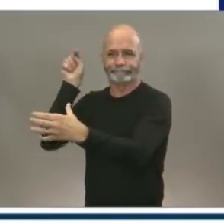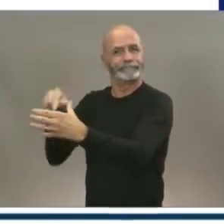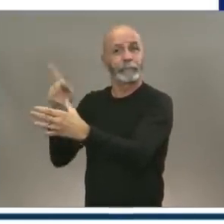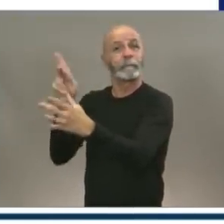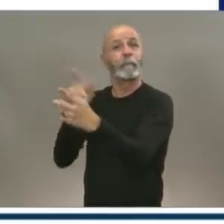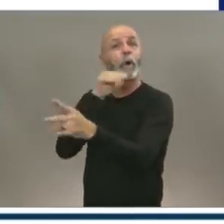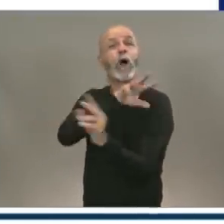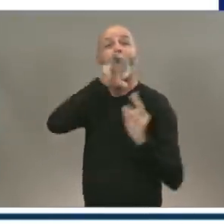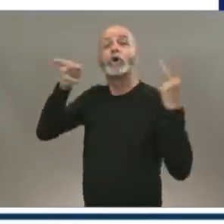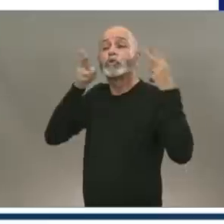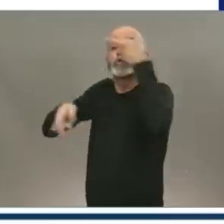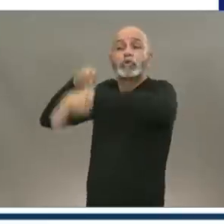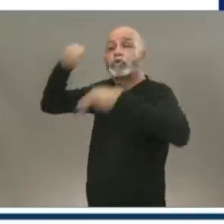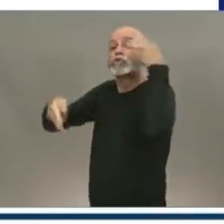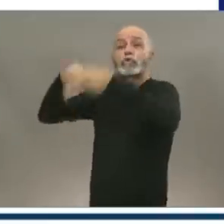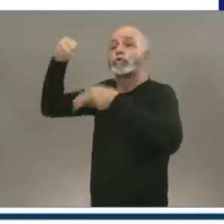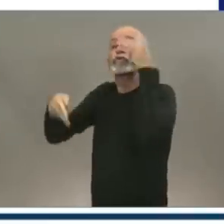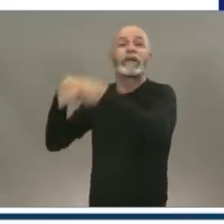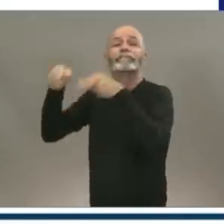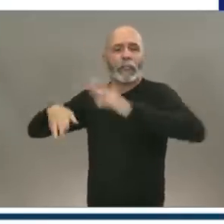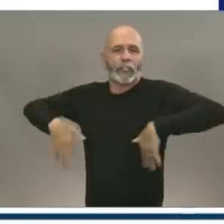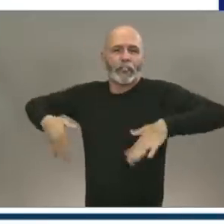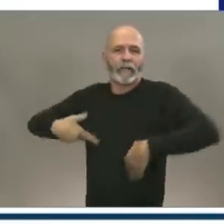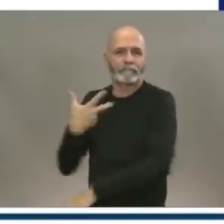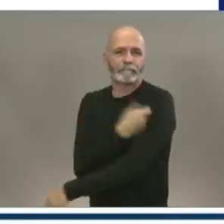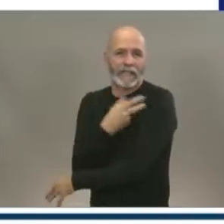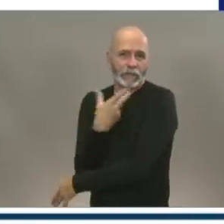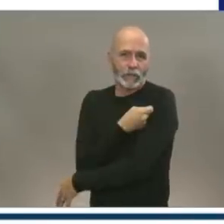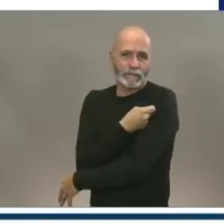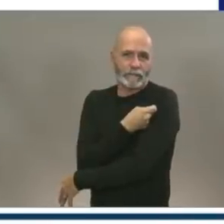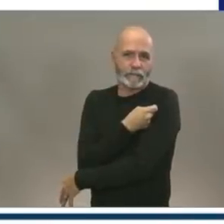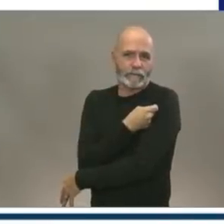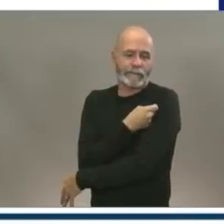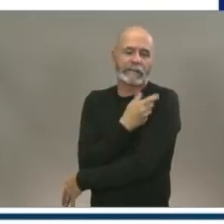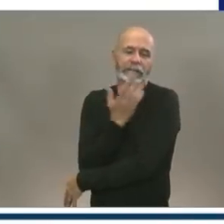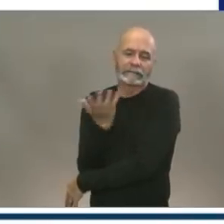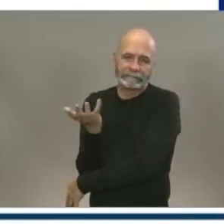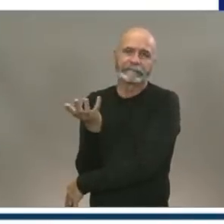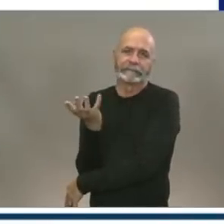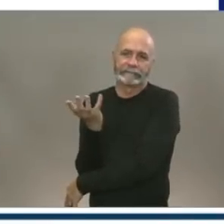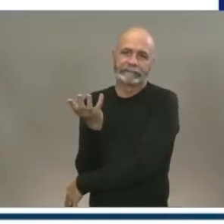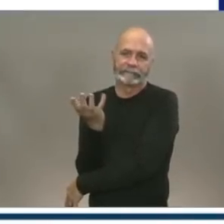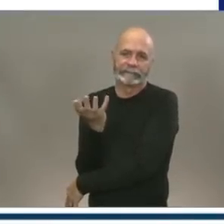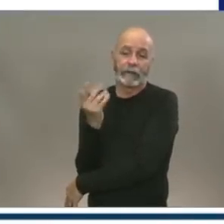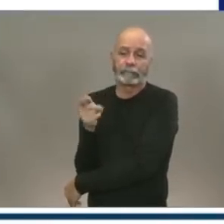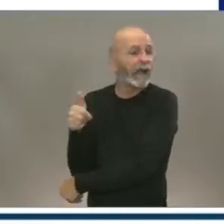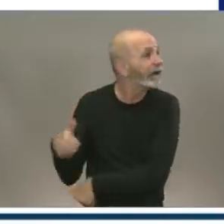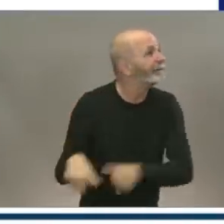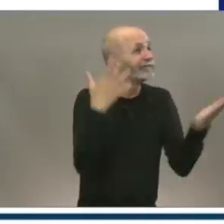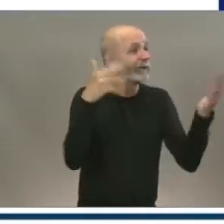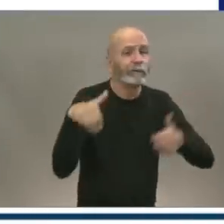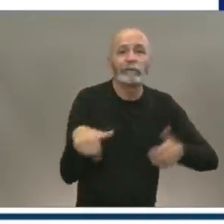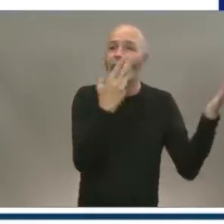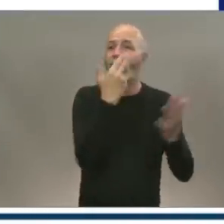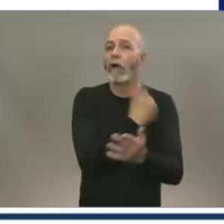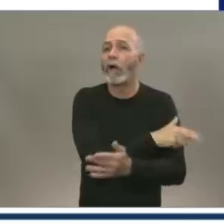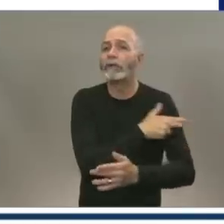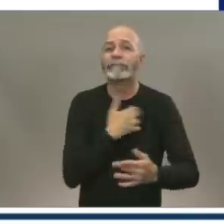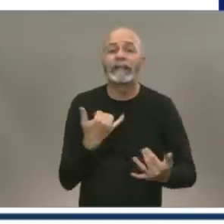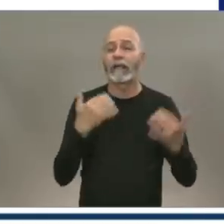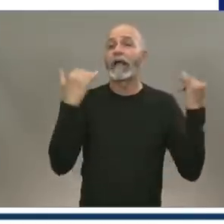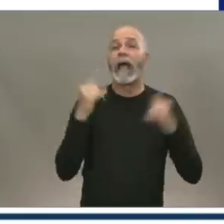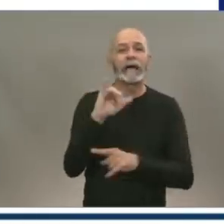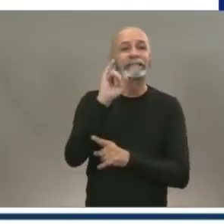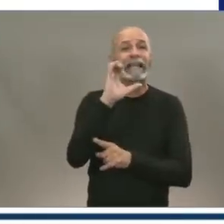were not vaccinated. More concerning is that our hospitalization and ICU numbers have taken a jump, and of